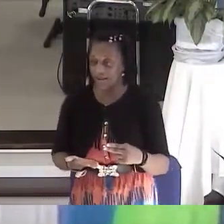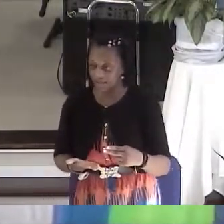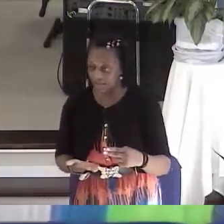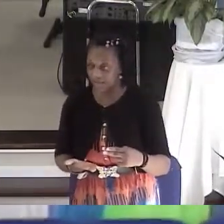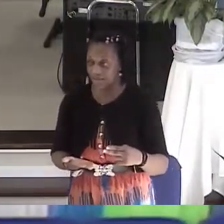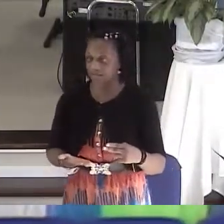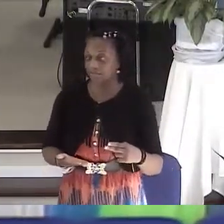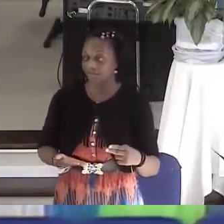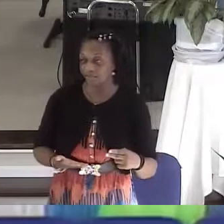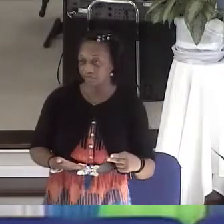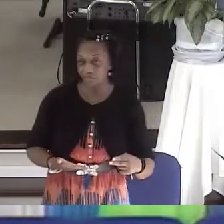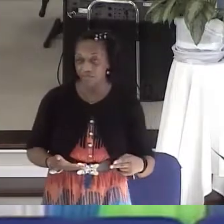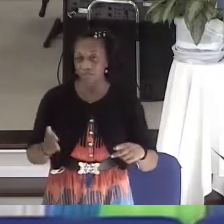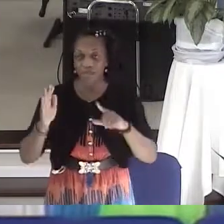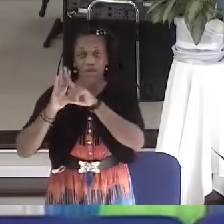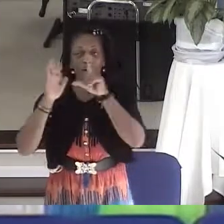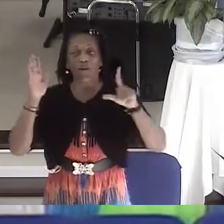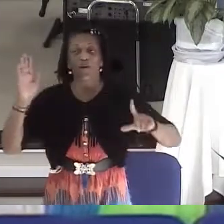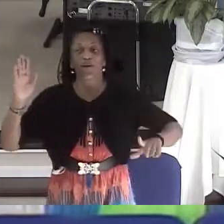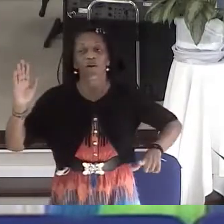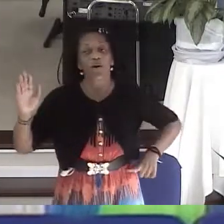holiness. Lord, I thirst.